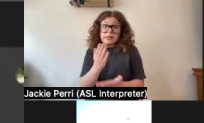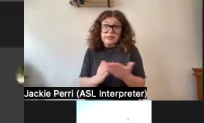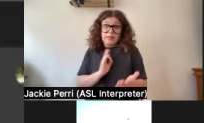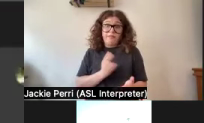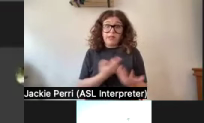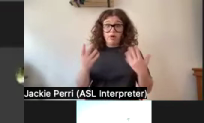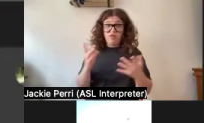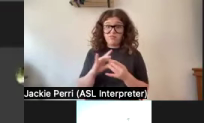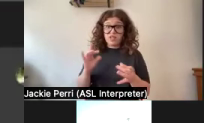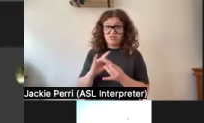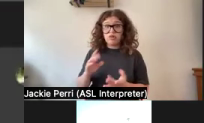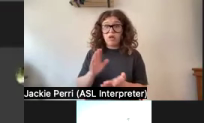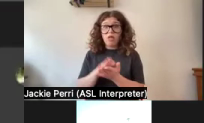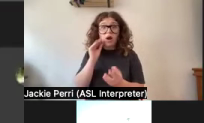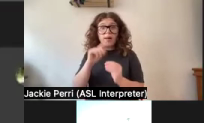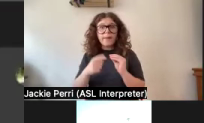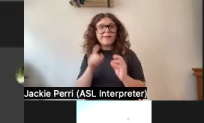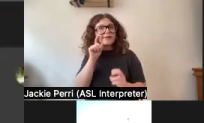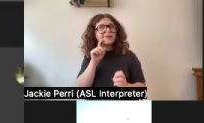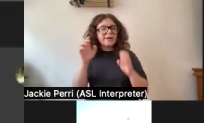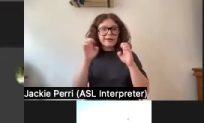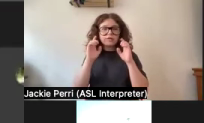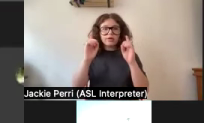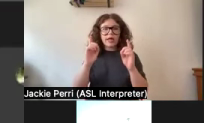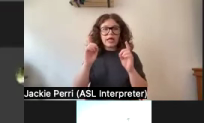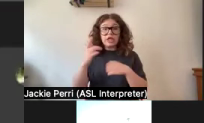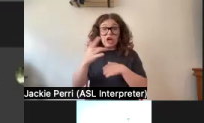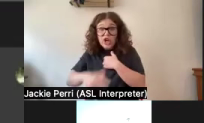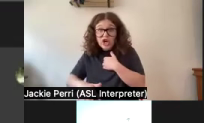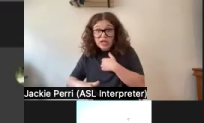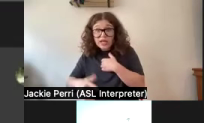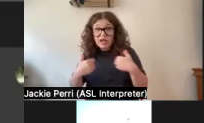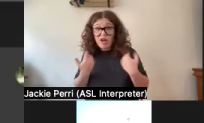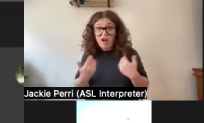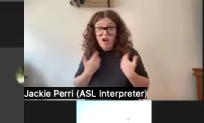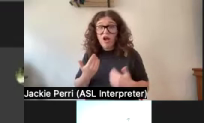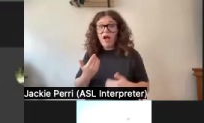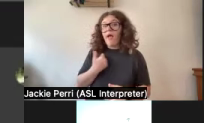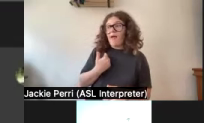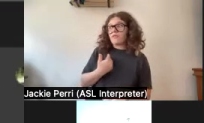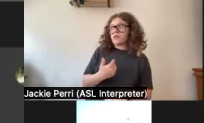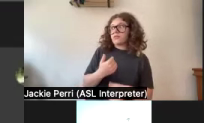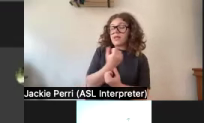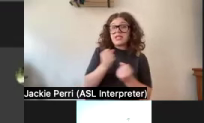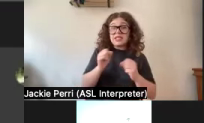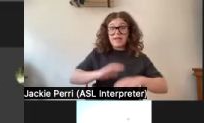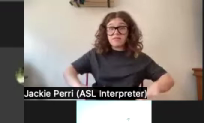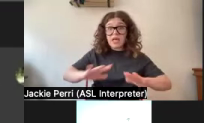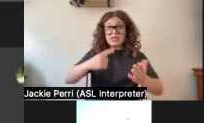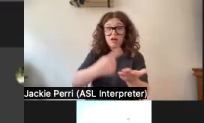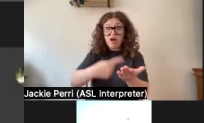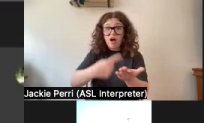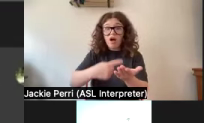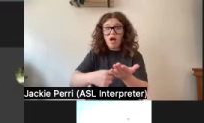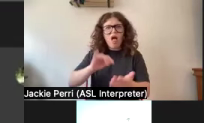learning temprana about edad sex ed y tener early un on and espacio seguro having para a safe platicar nos space to talk hubiera about it would ayudado have y una